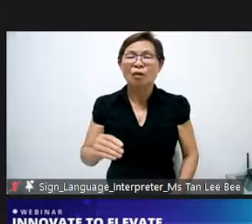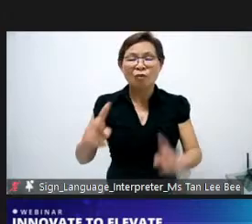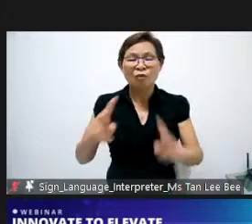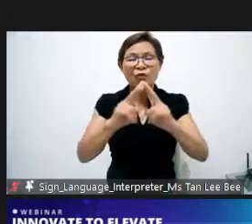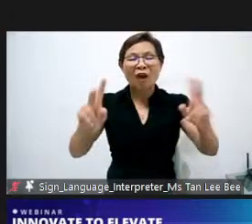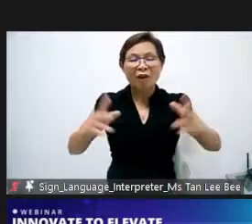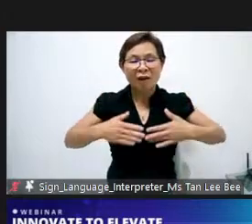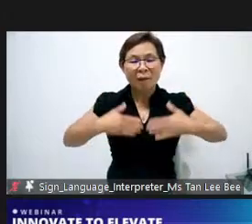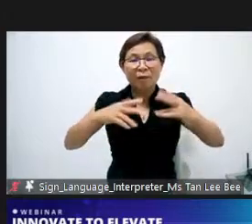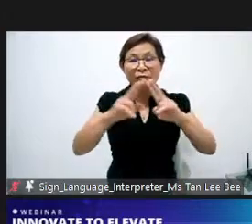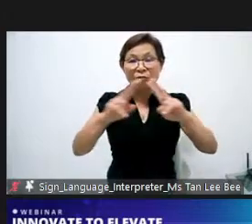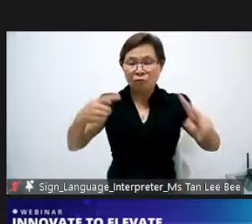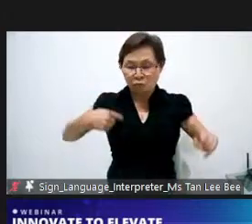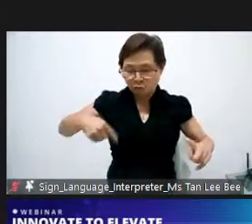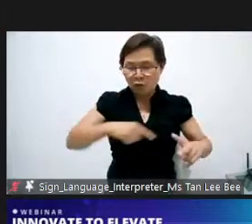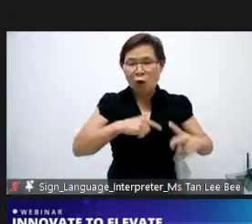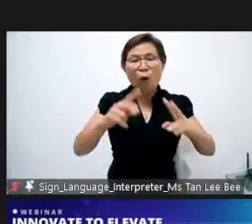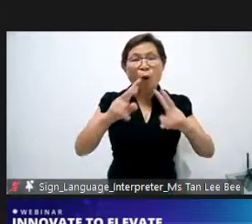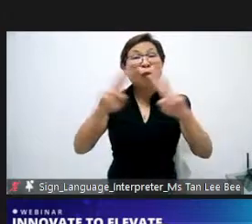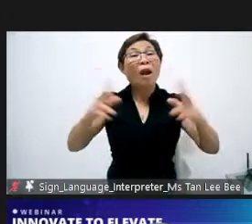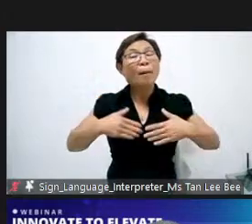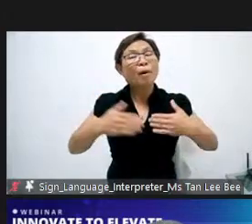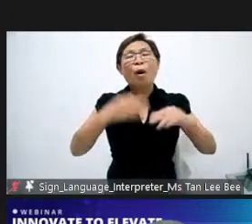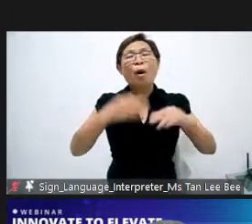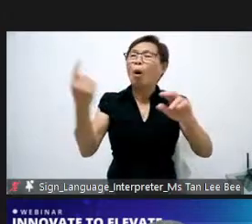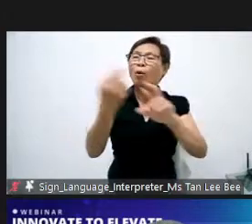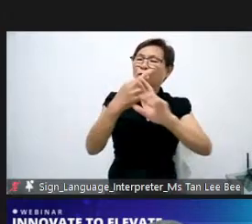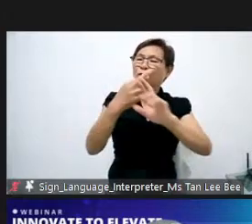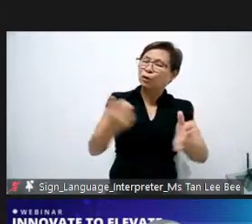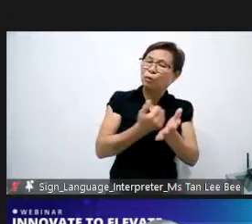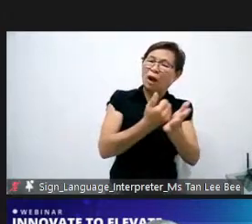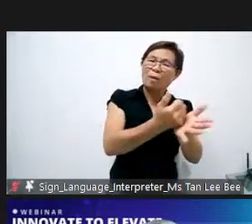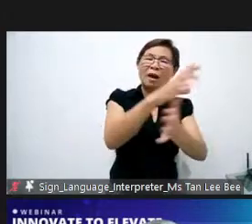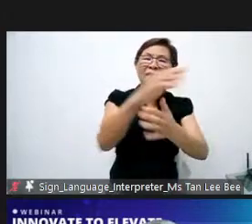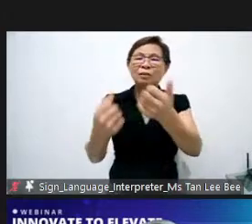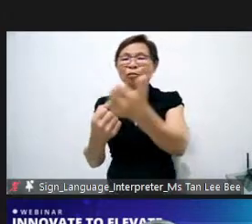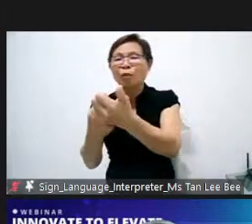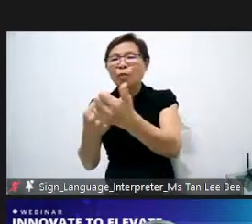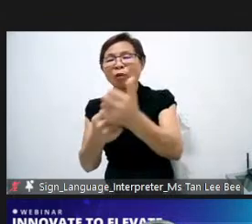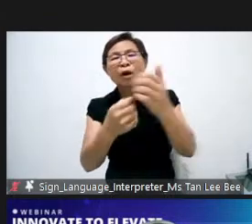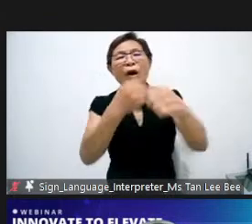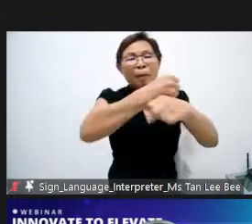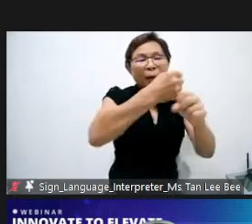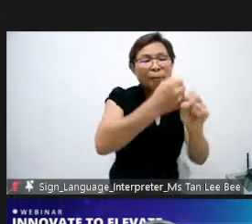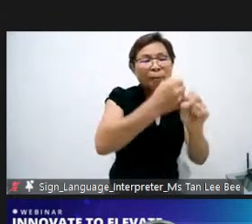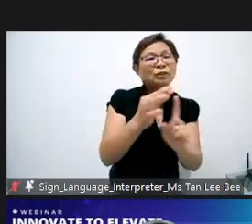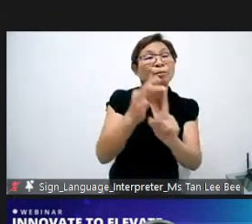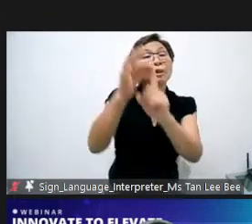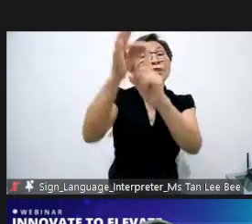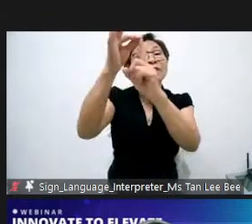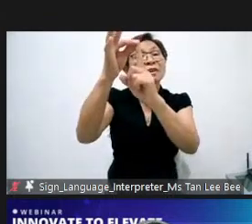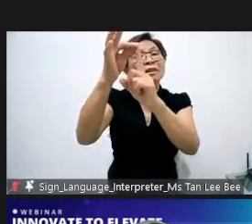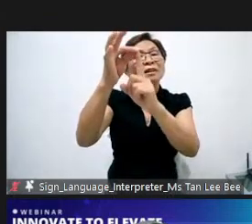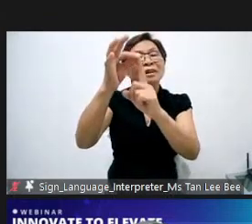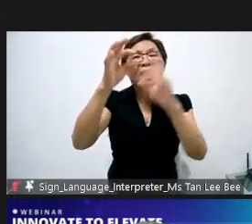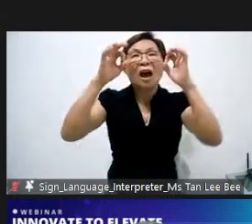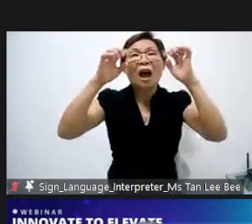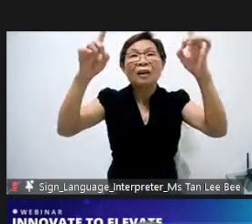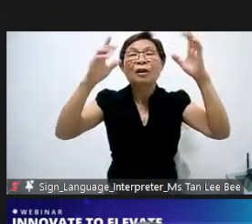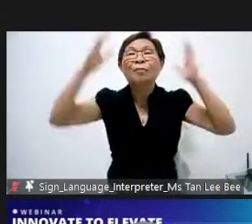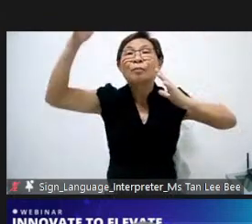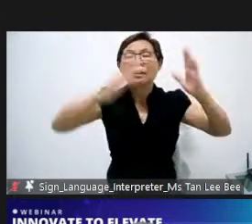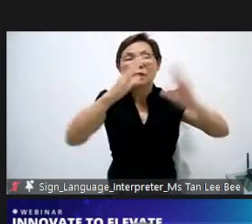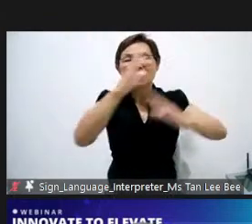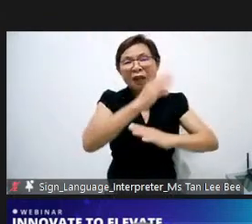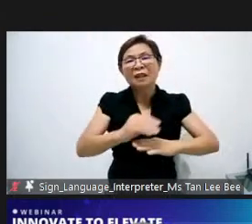happy. We are always ready to assist and to support the development of special education in Malaysia and also